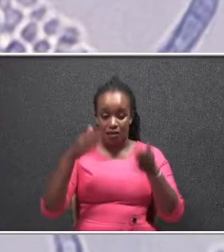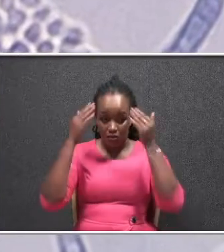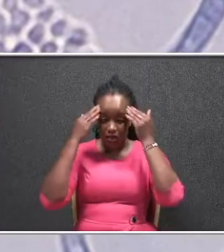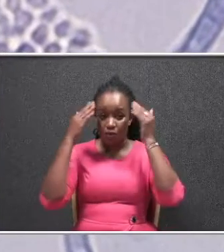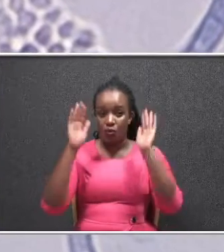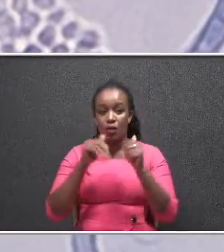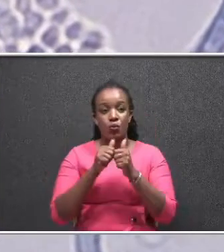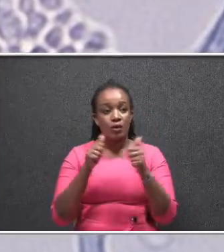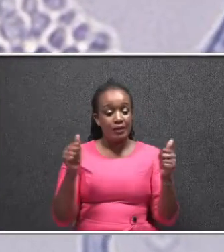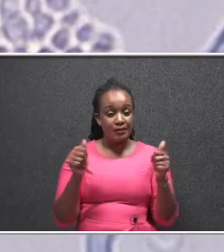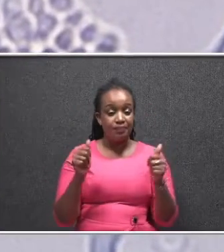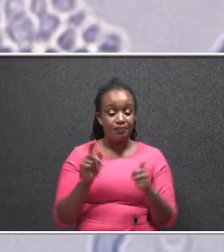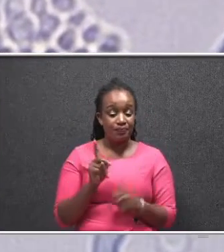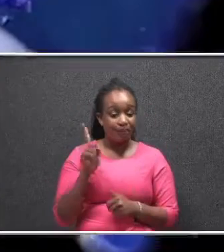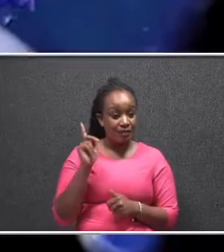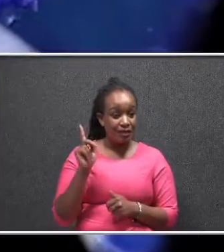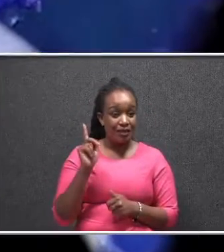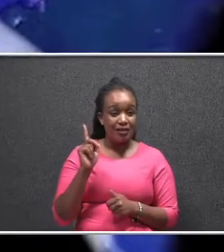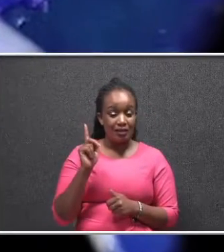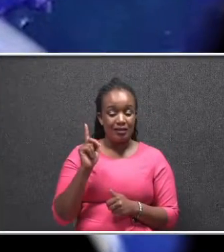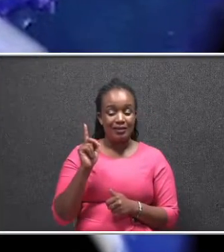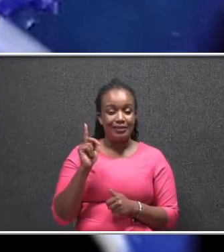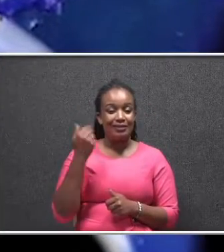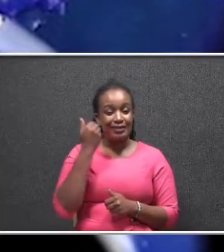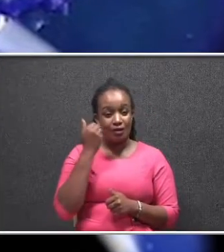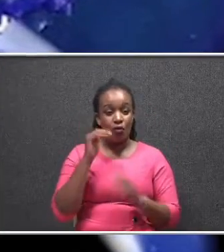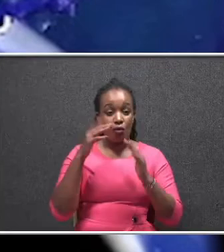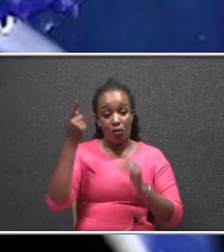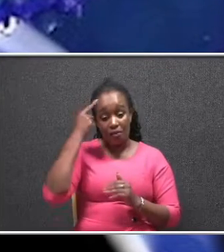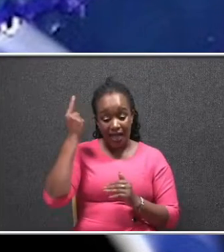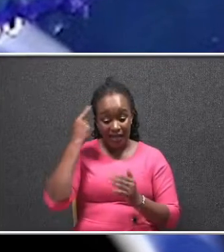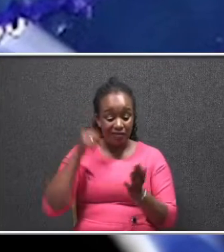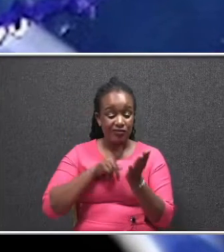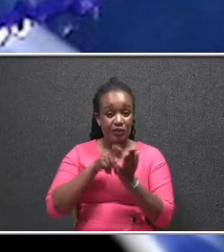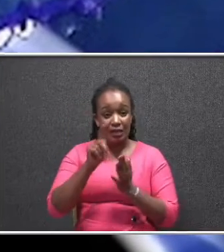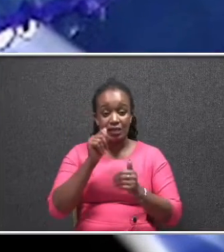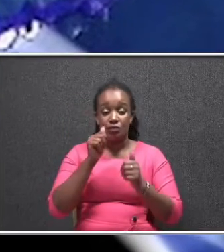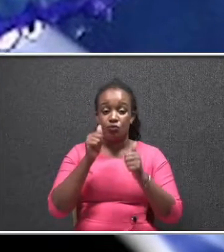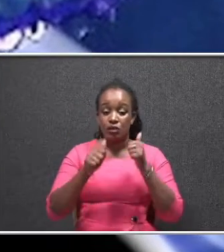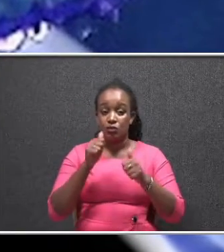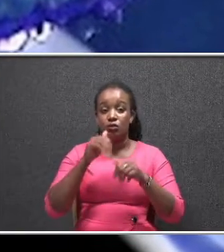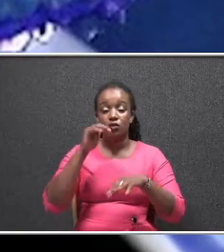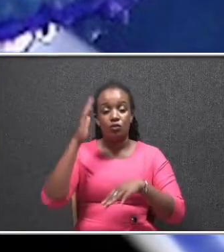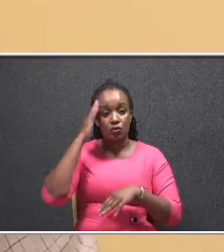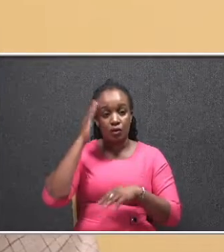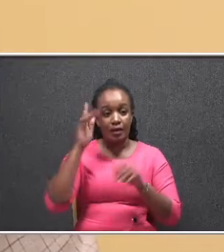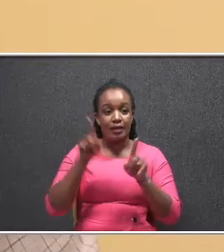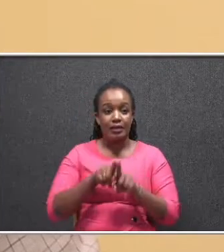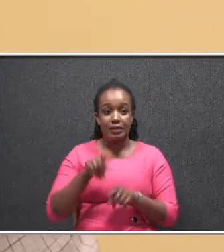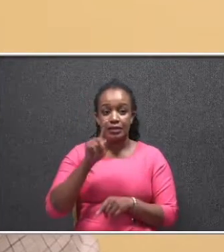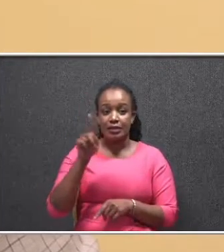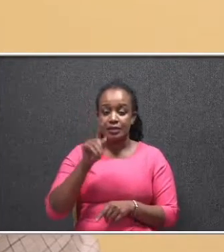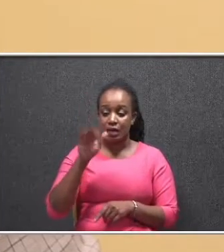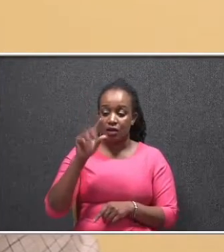experts. It is mucormycosis or black fungi, which was previously known as zygomycosis.